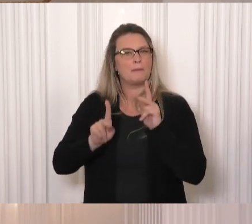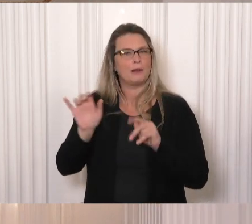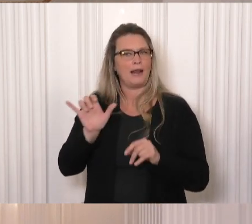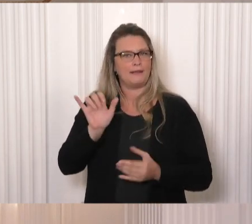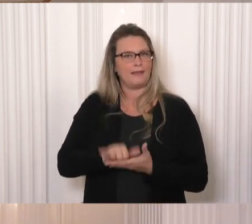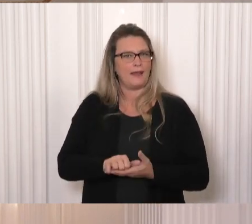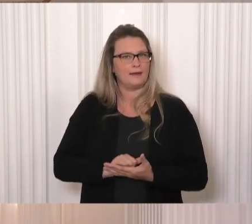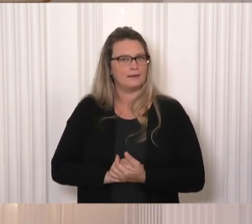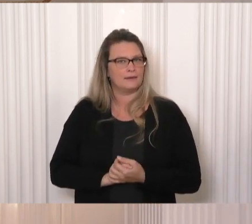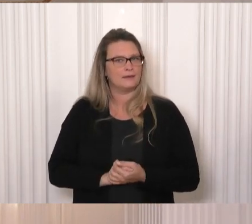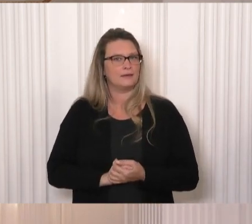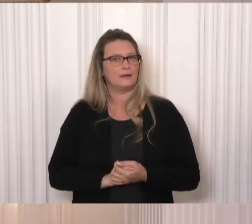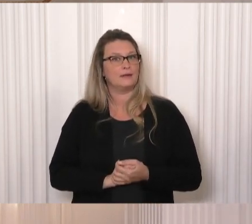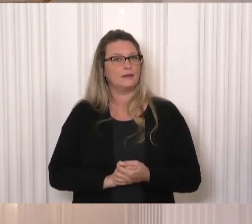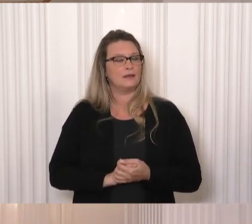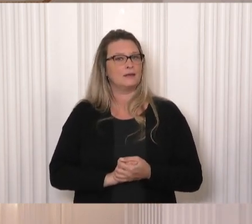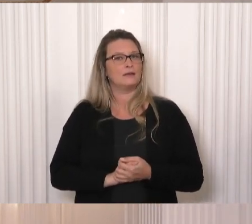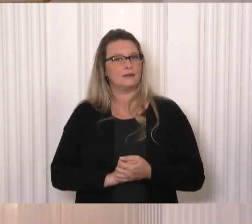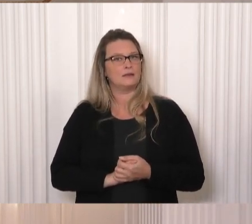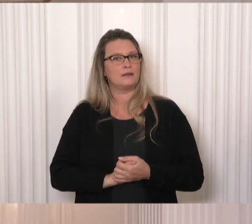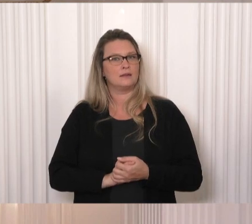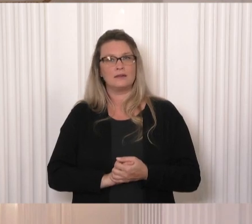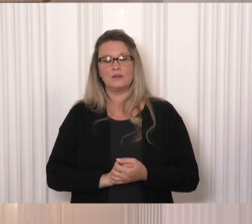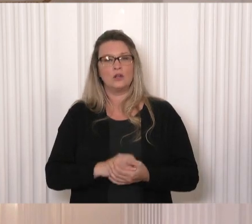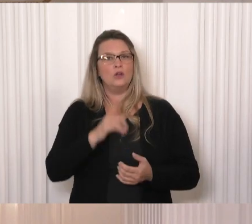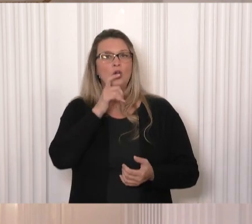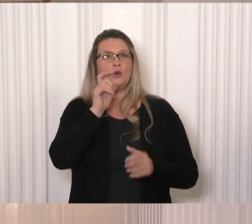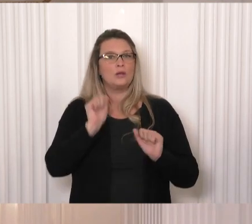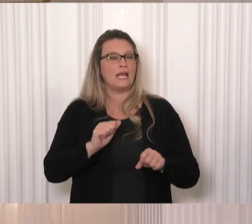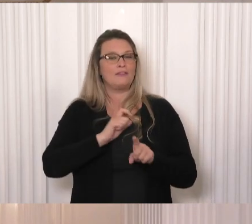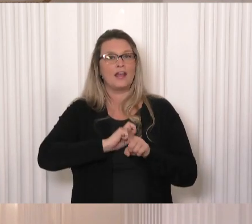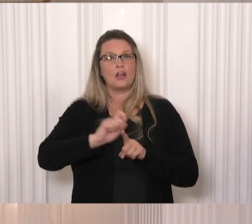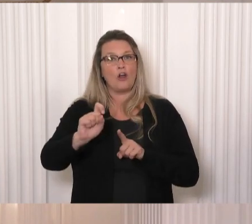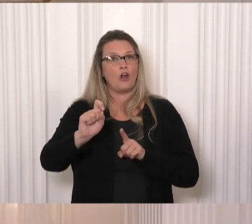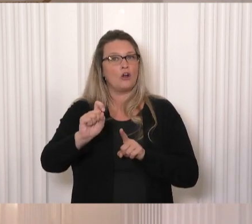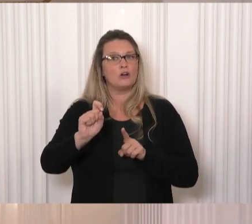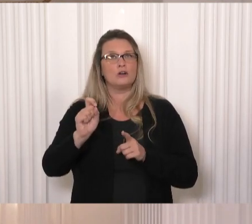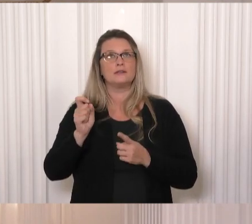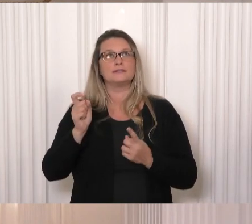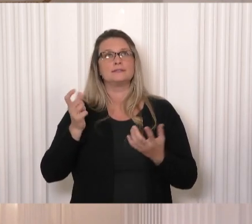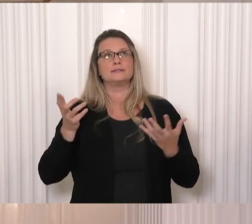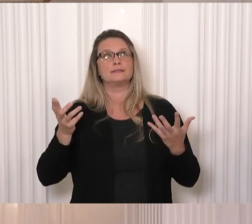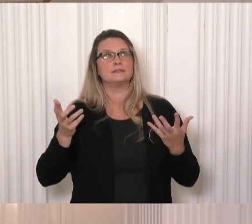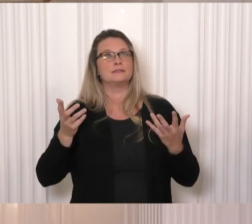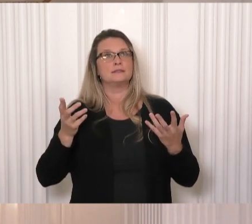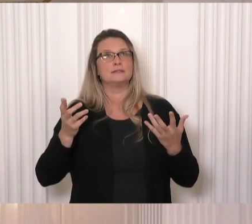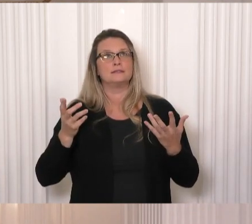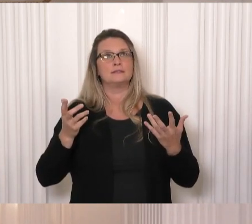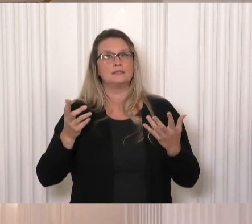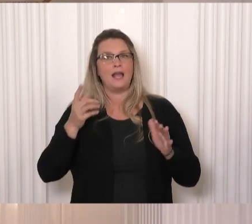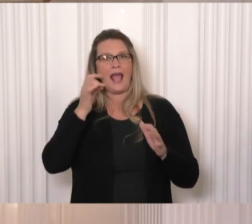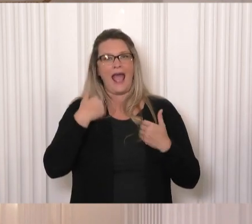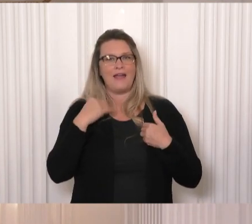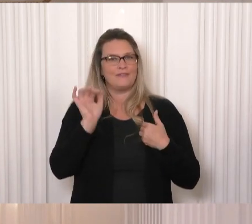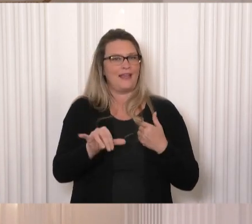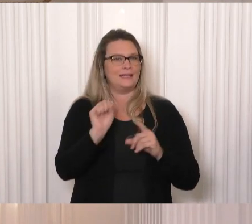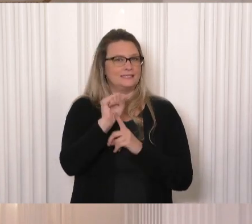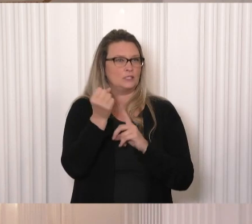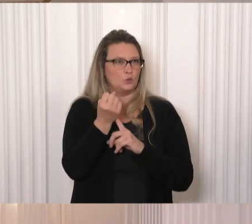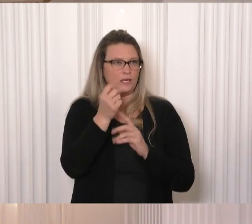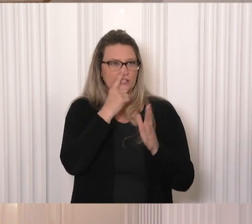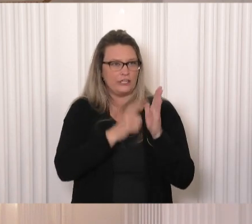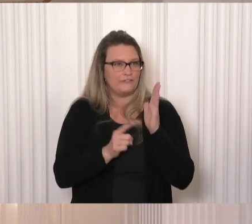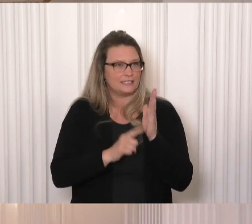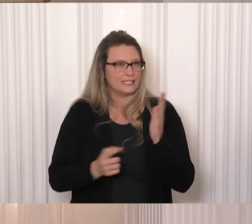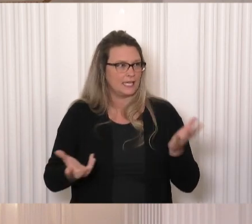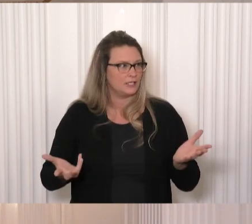concerns aren't being taken seriously, anywhere they can call to have that investigated, that claim or question